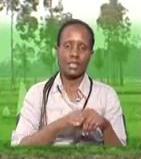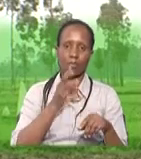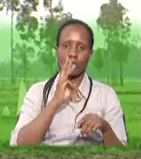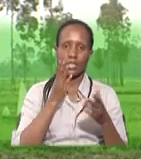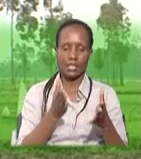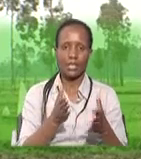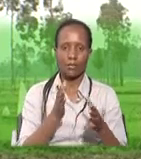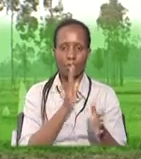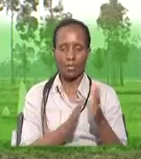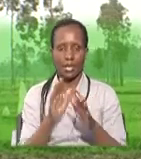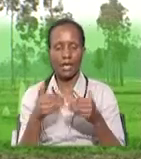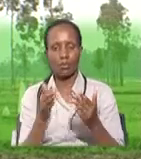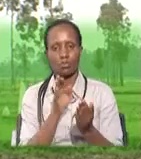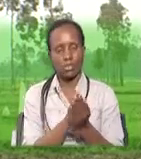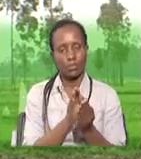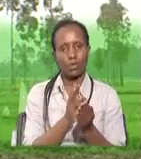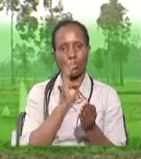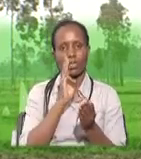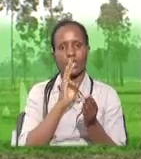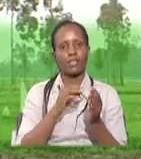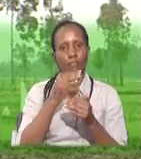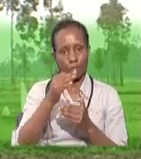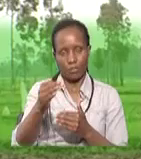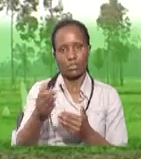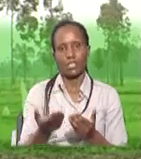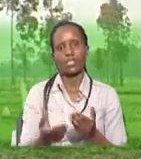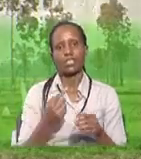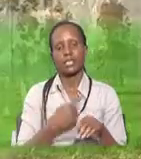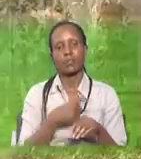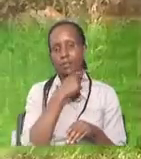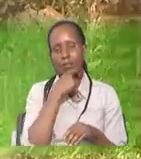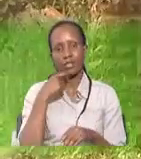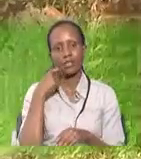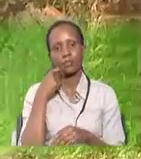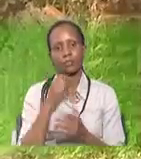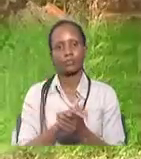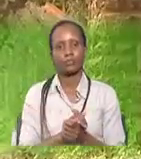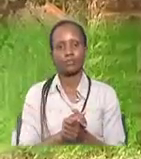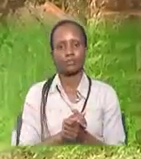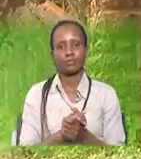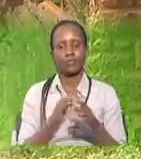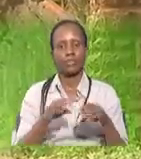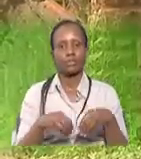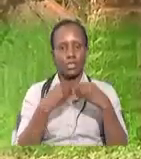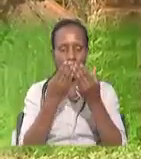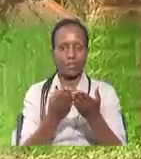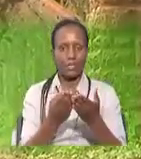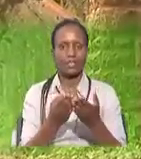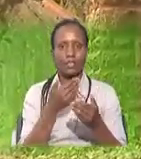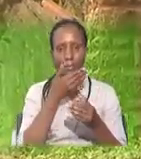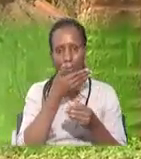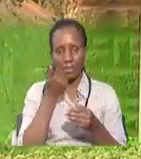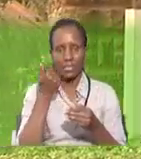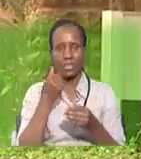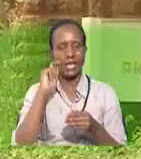maji tunapanga rationing. Ikiwa hakuna maji ya kutosha, ndio kila mtu apate maji. To deliver the finest